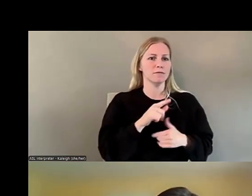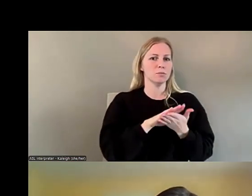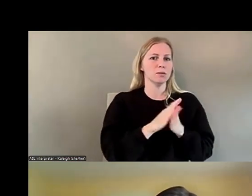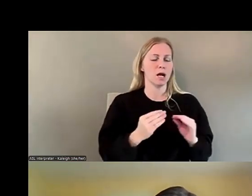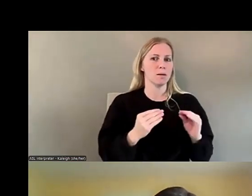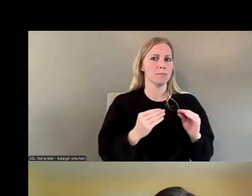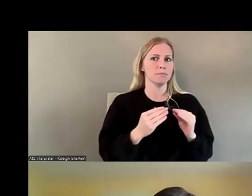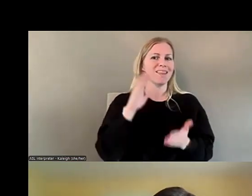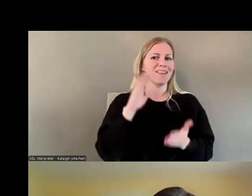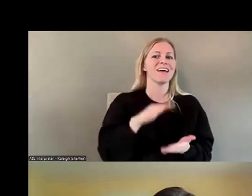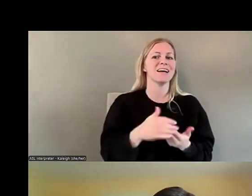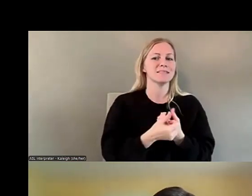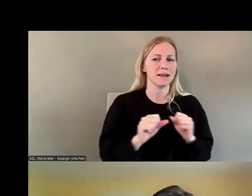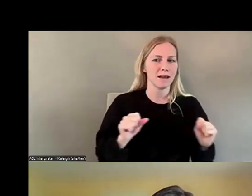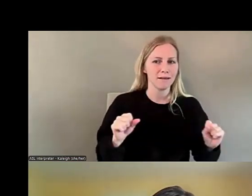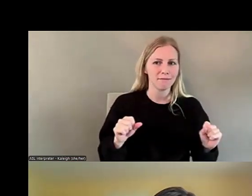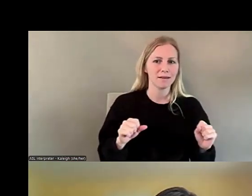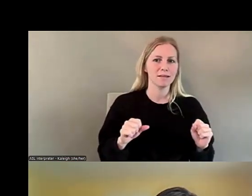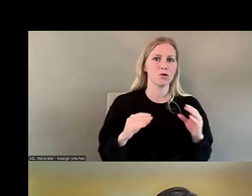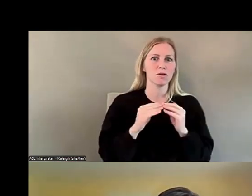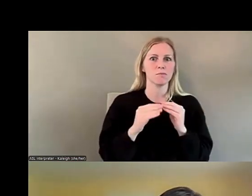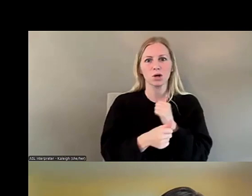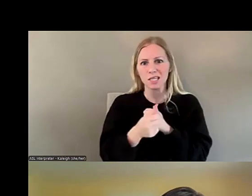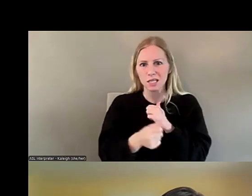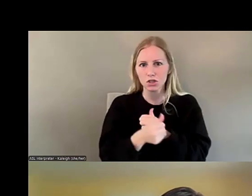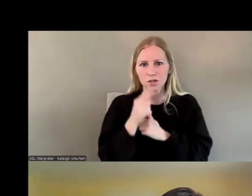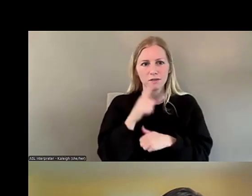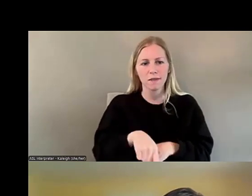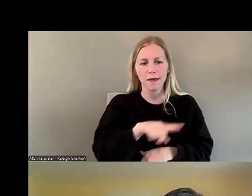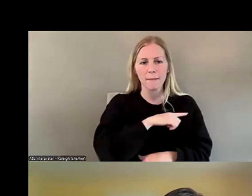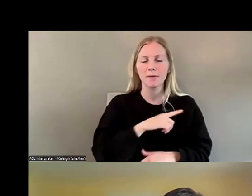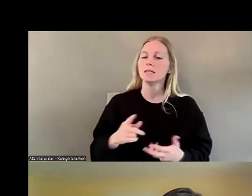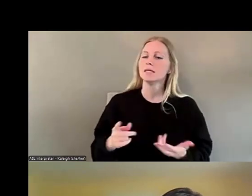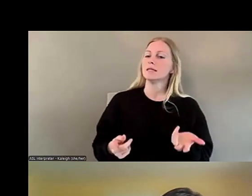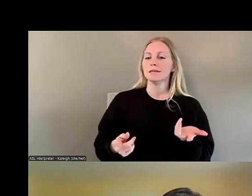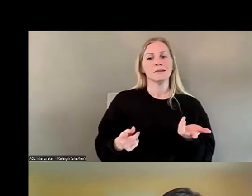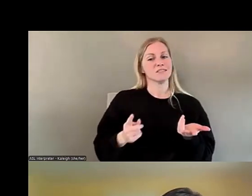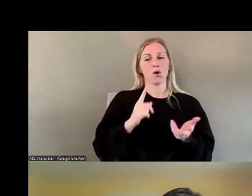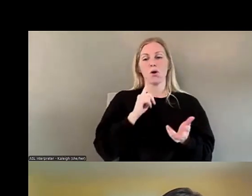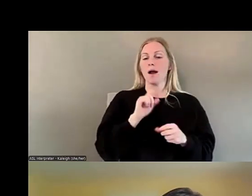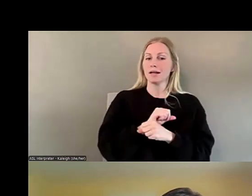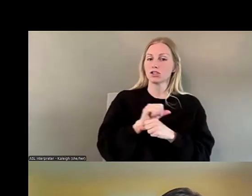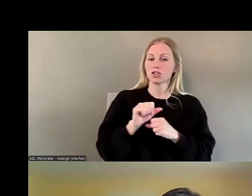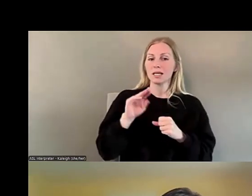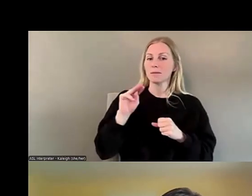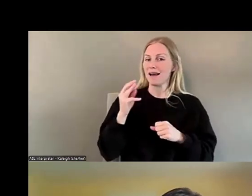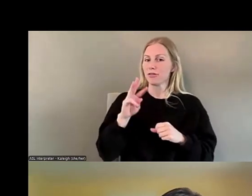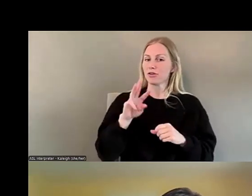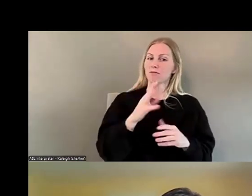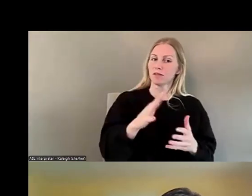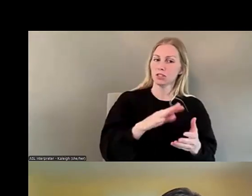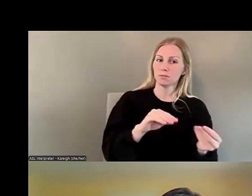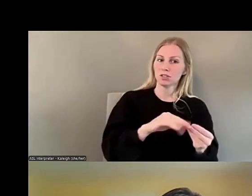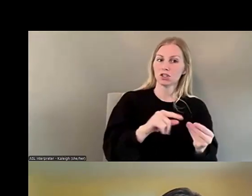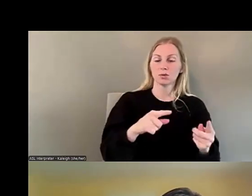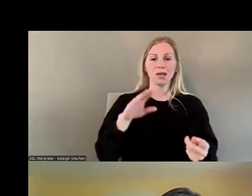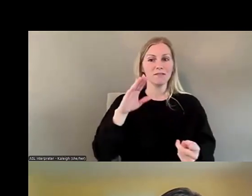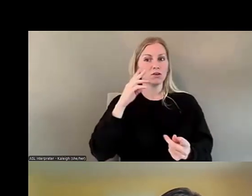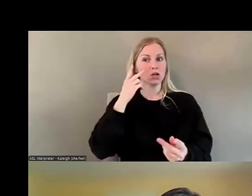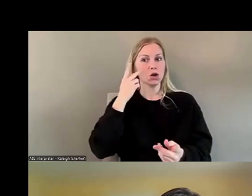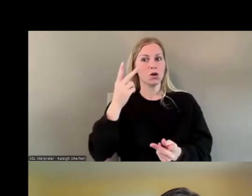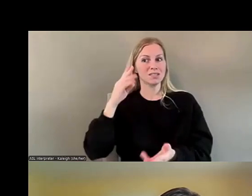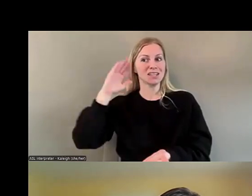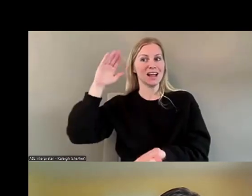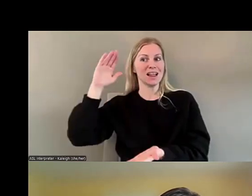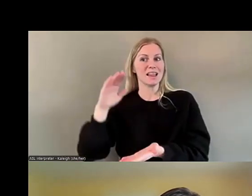these cases. As Matthew mentioned, we've actually seen less restraints happening when we've done away